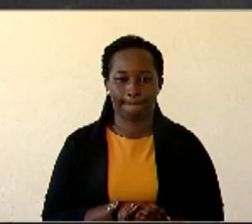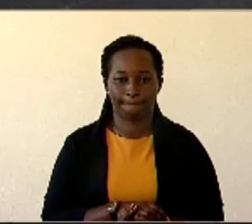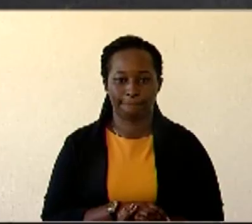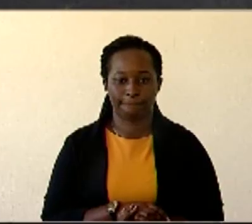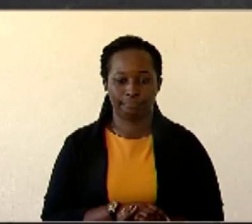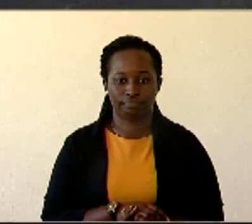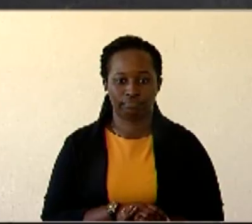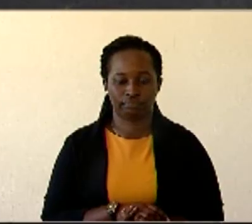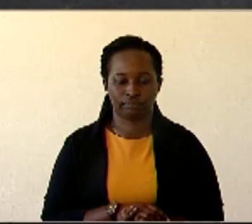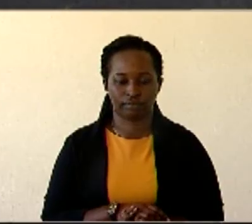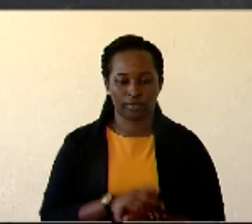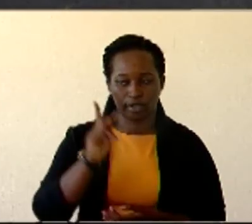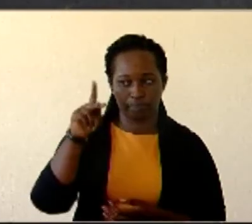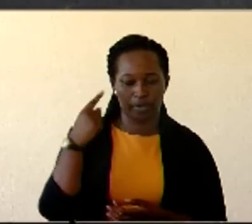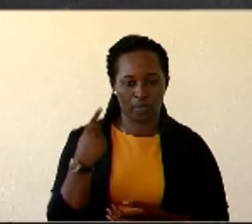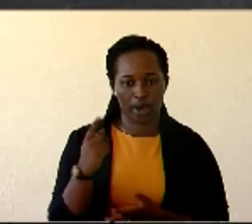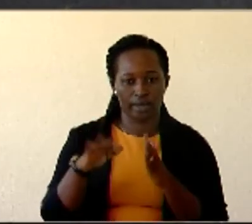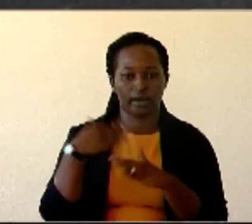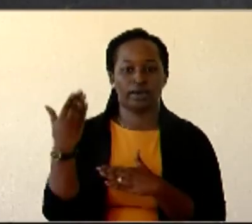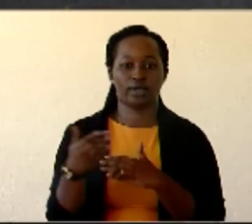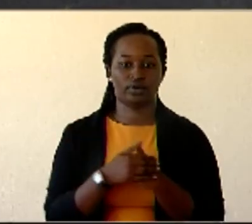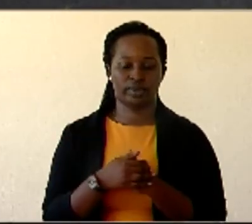at price P1, then